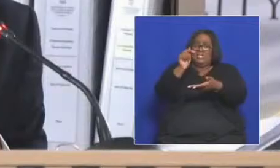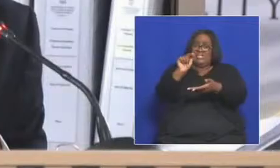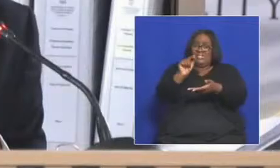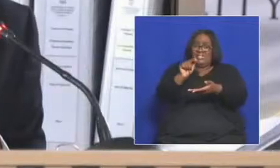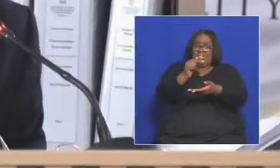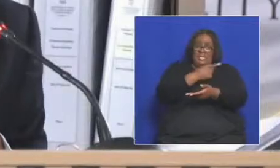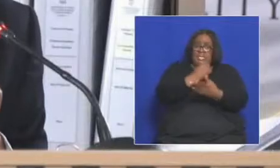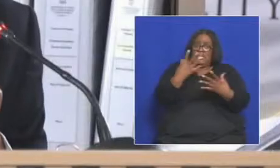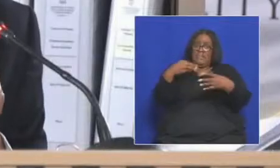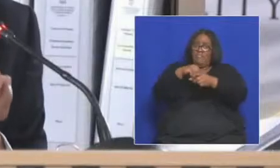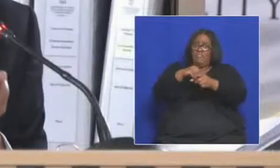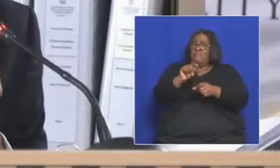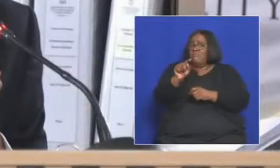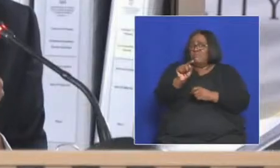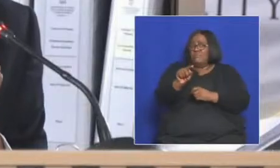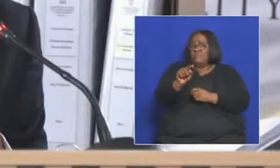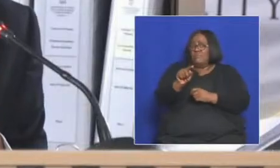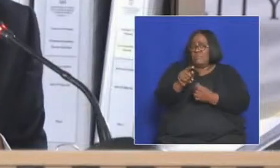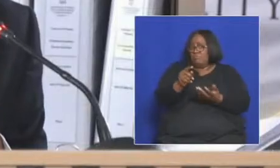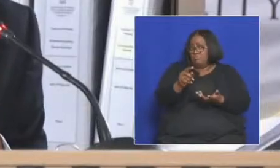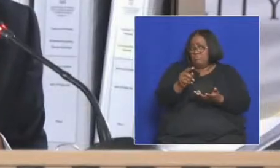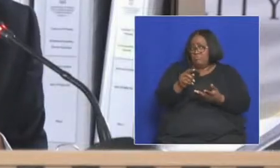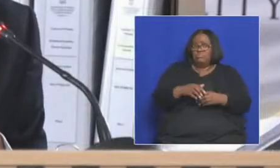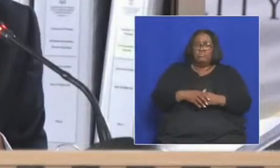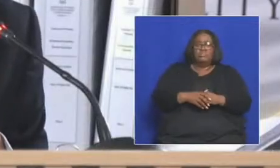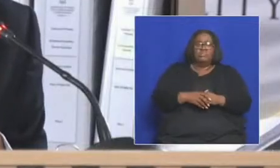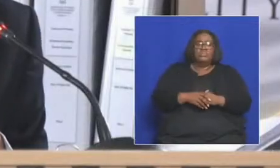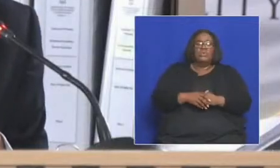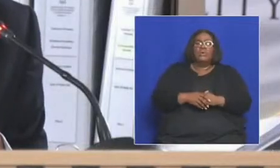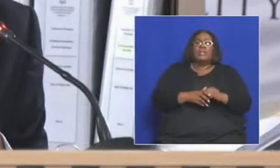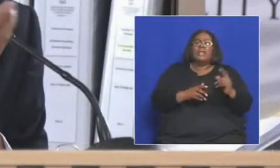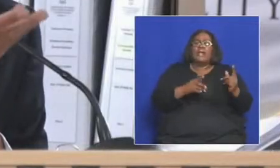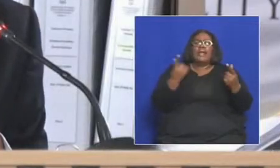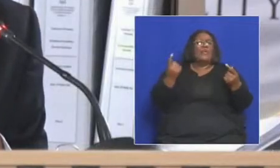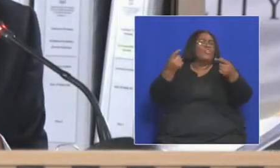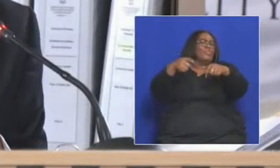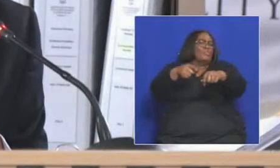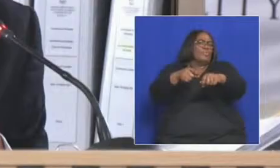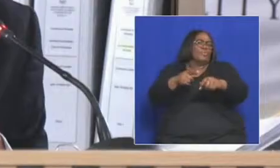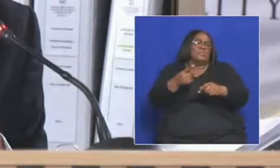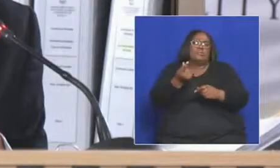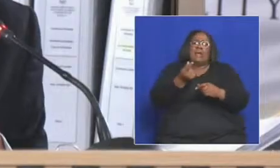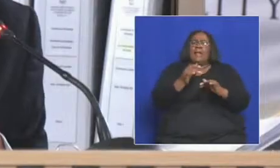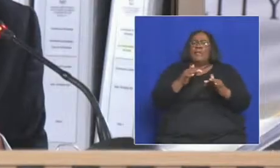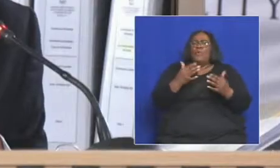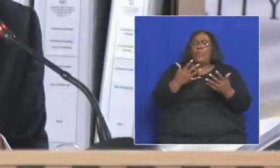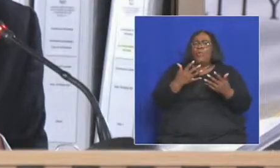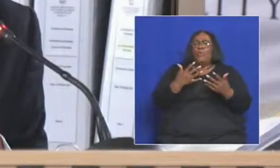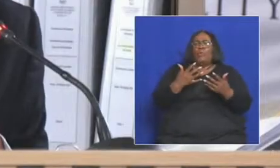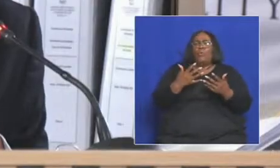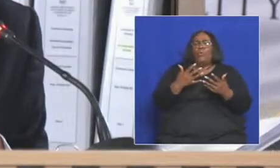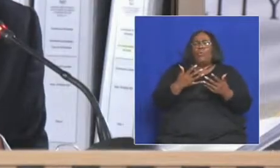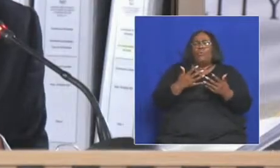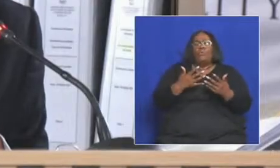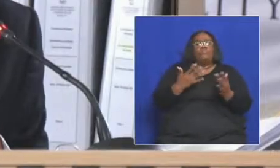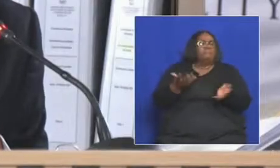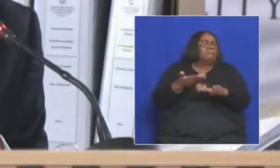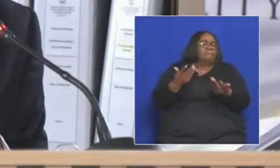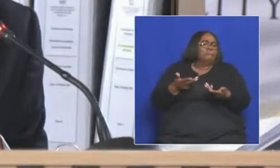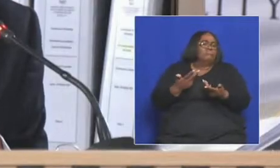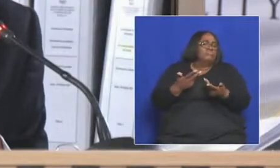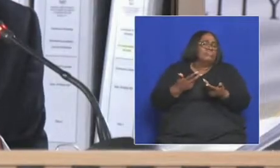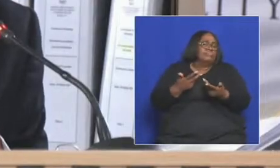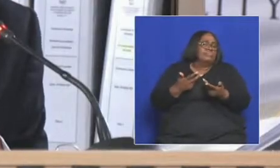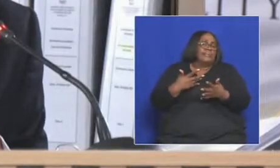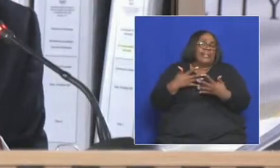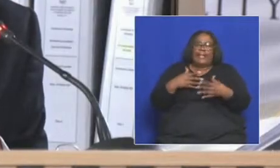that fund in any, whether as a contributor, an indirect investor, or in any form you can think of? No,